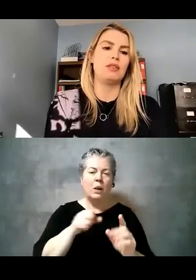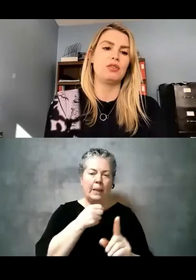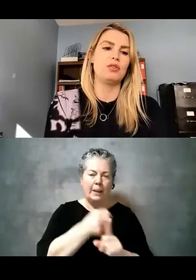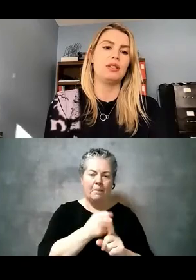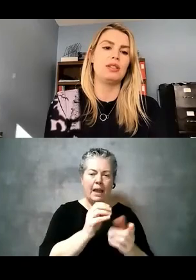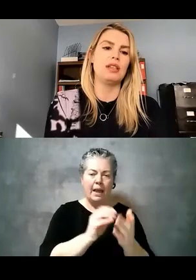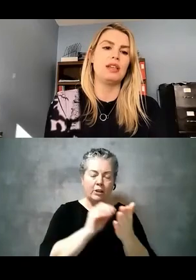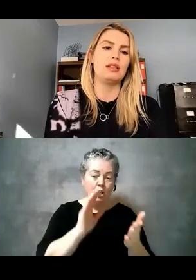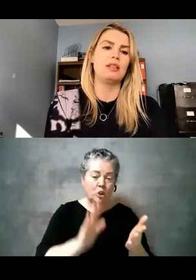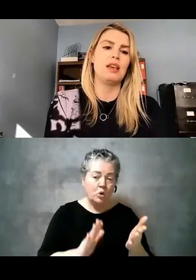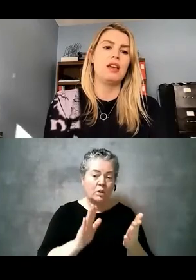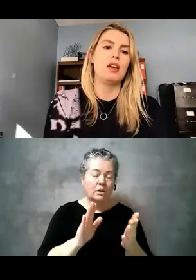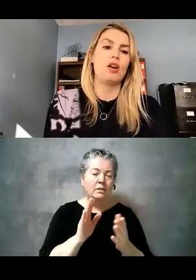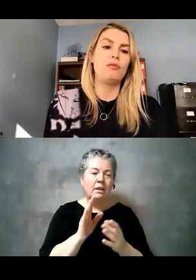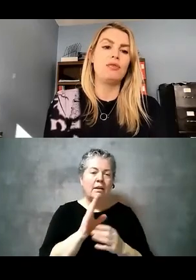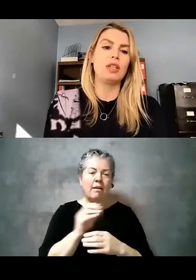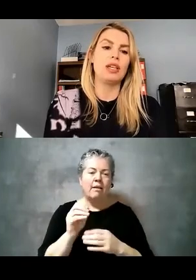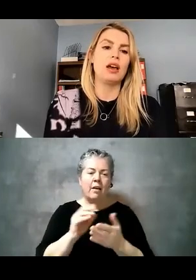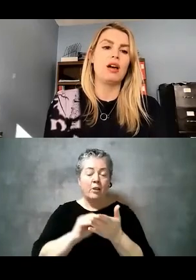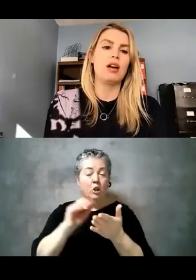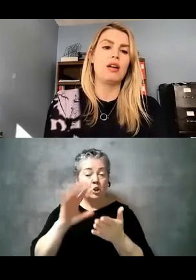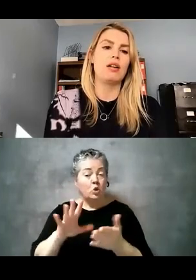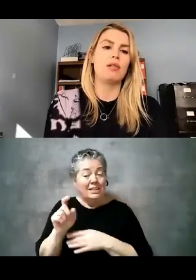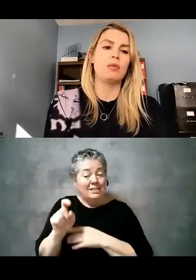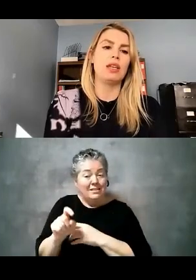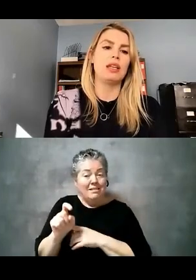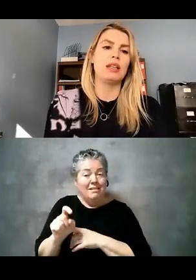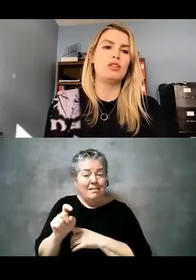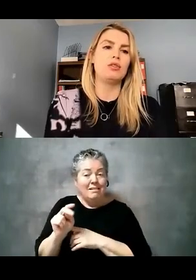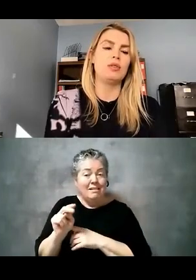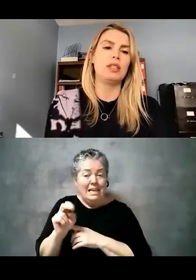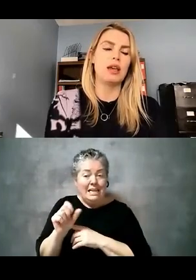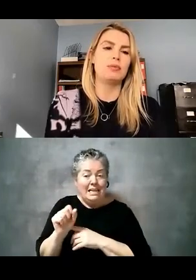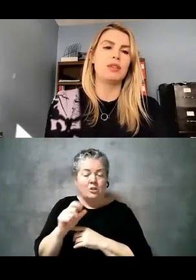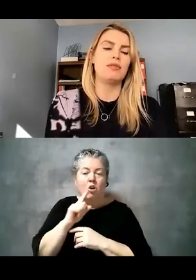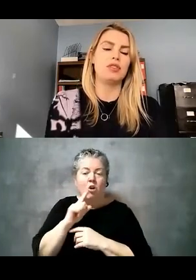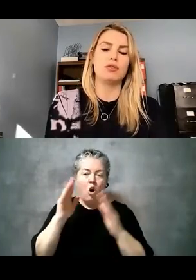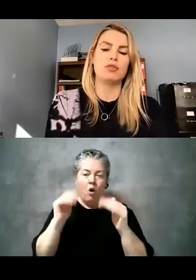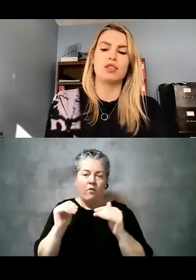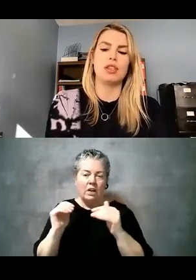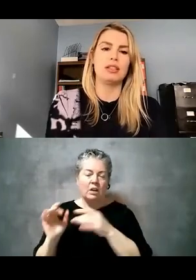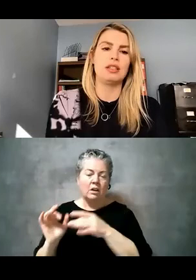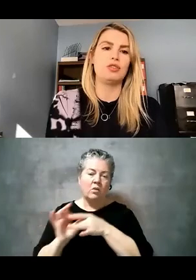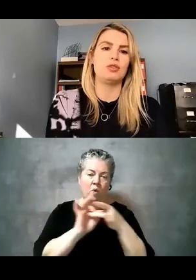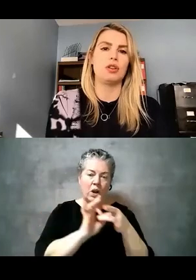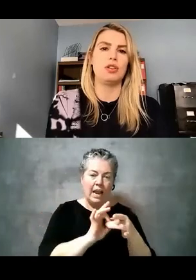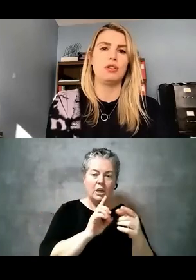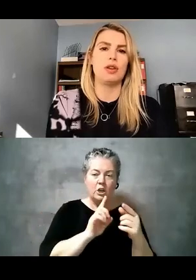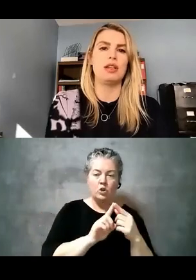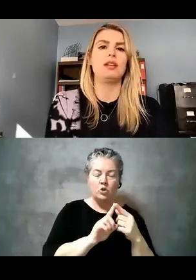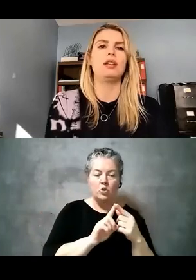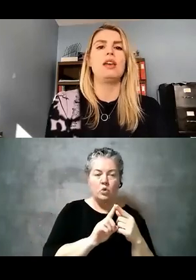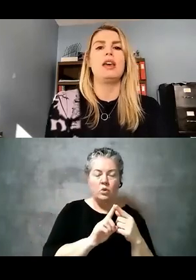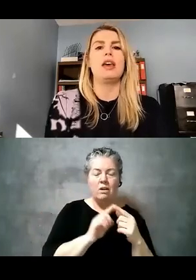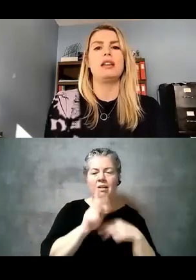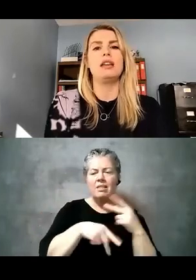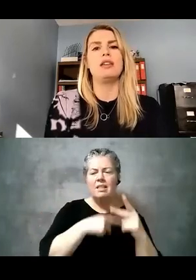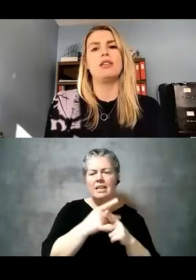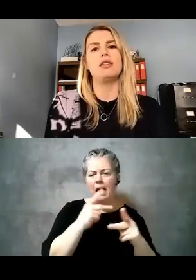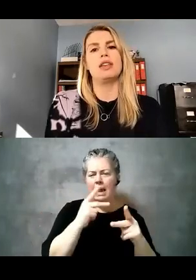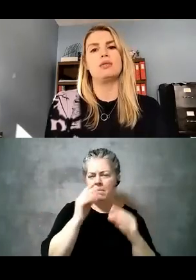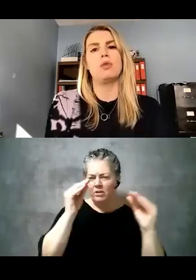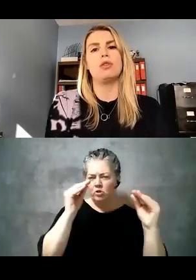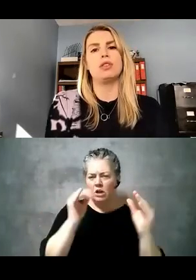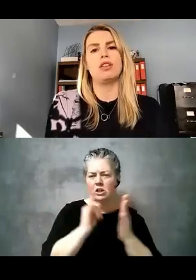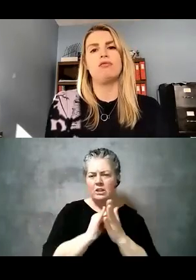then their students' needs hopefully are relating to the types of instruction that teachers are curating. And